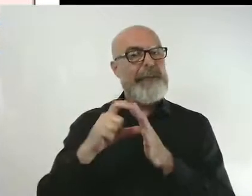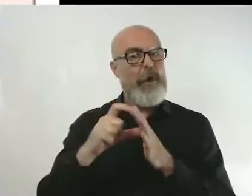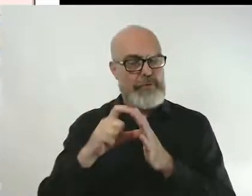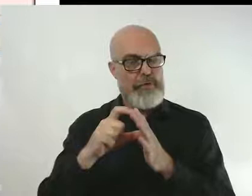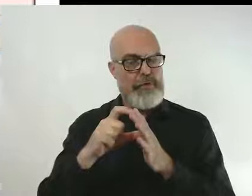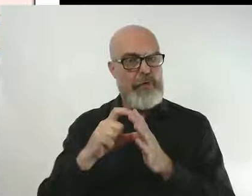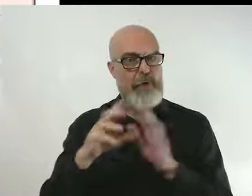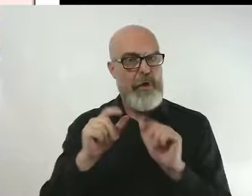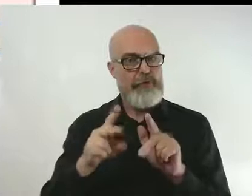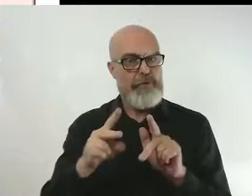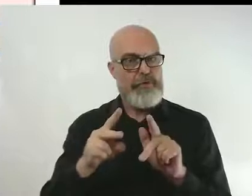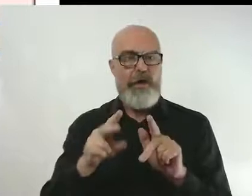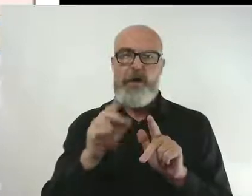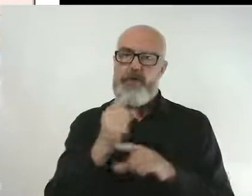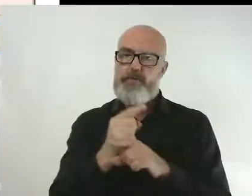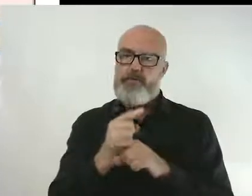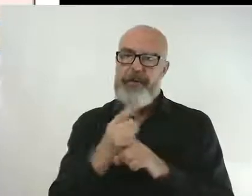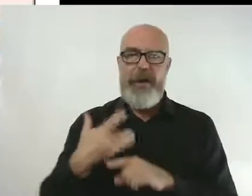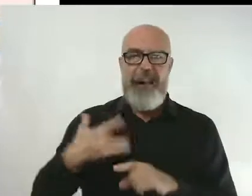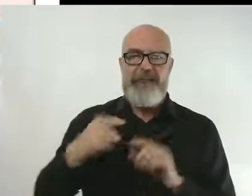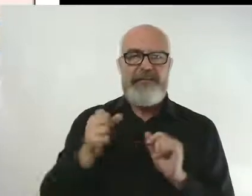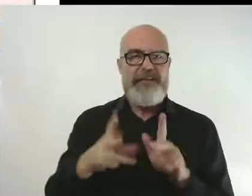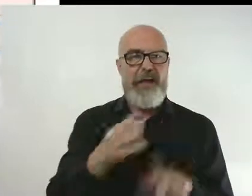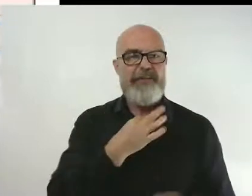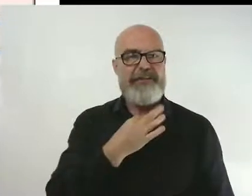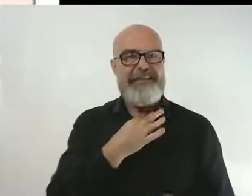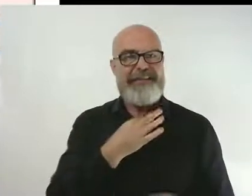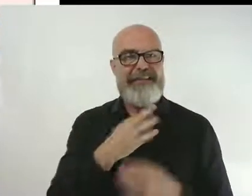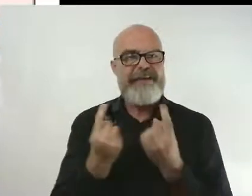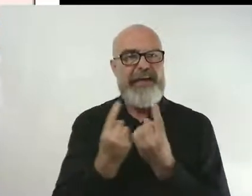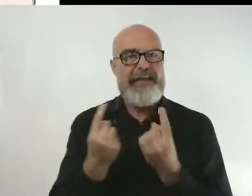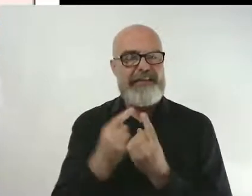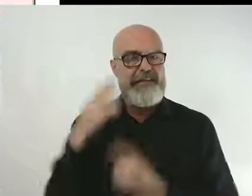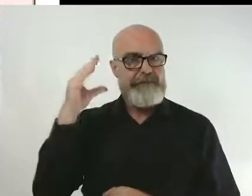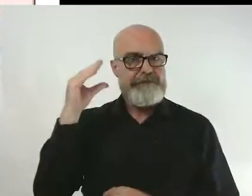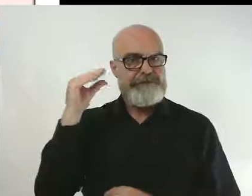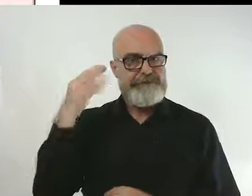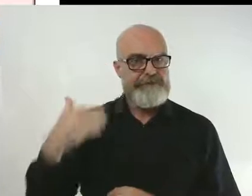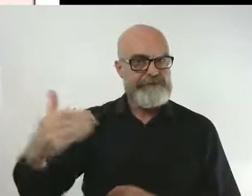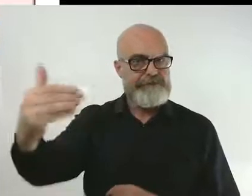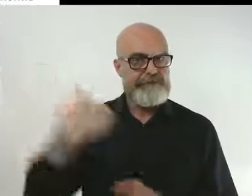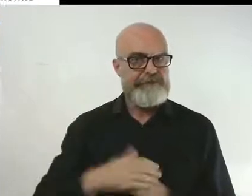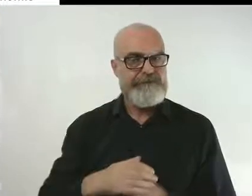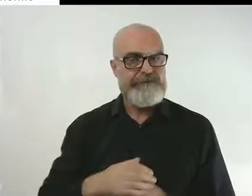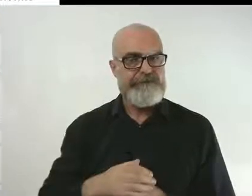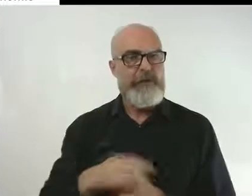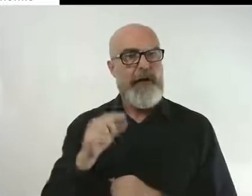epidemiological approach in understanding the modifiable lifestyle risk factors for hearing loss.